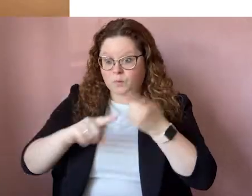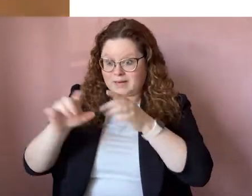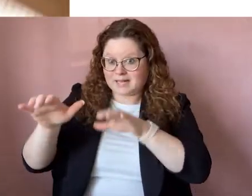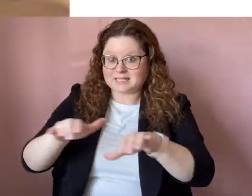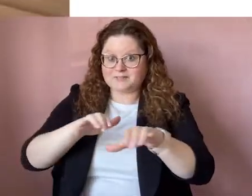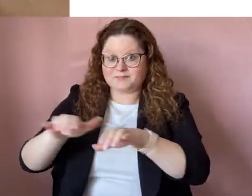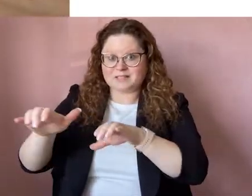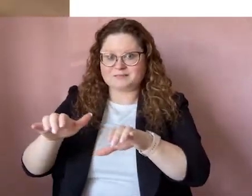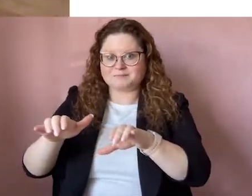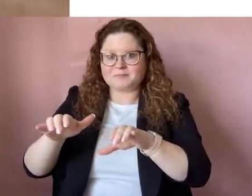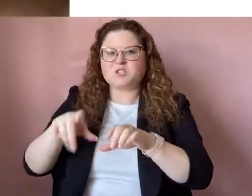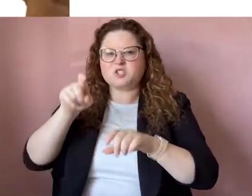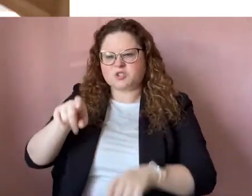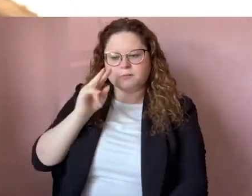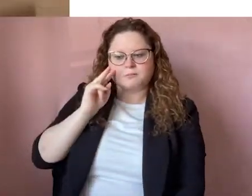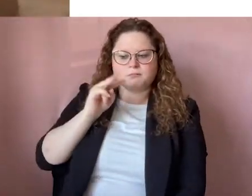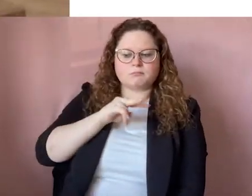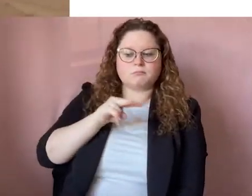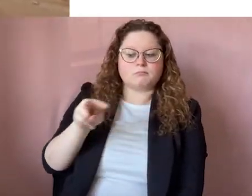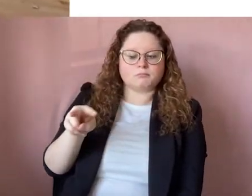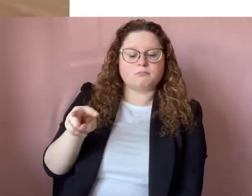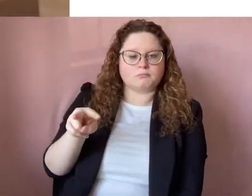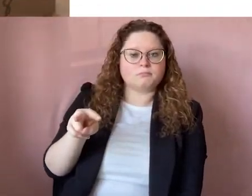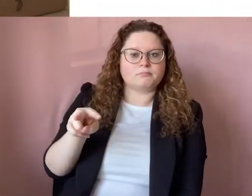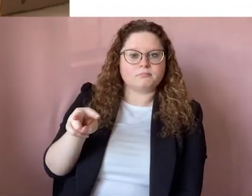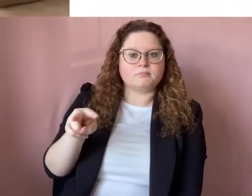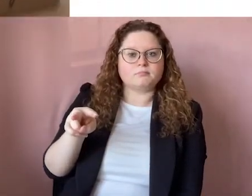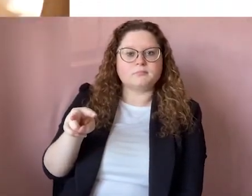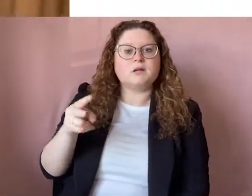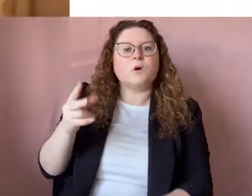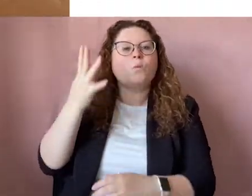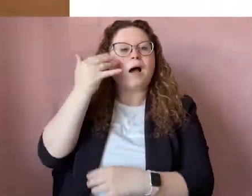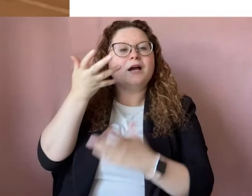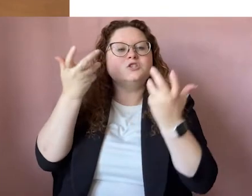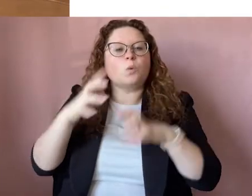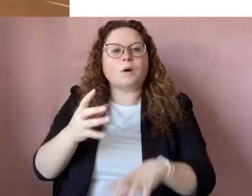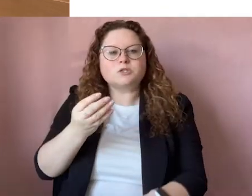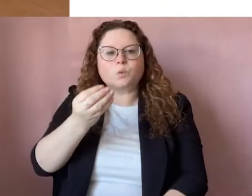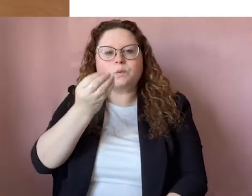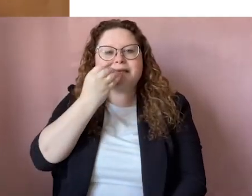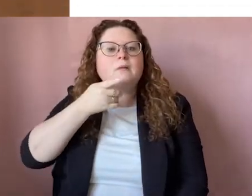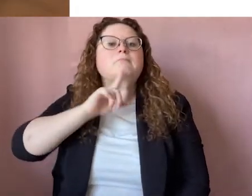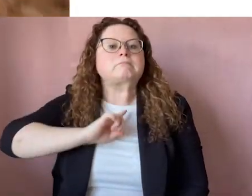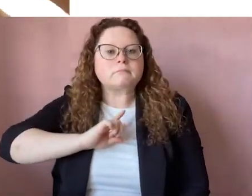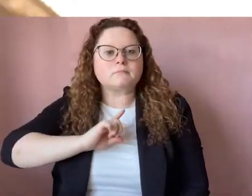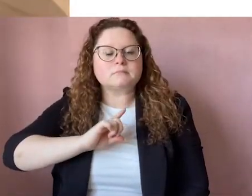activities, especially shredding. You want to make sure that they're not ingesting the materials.